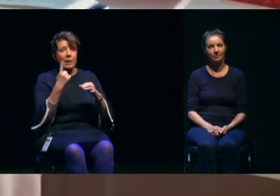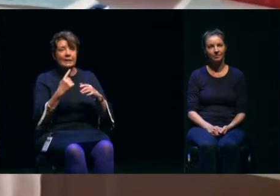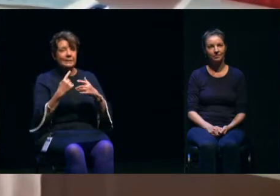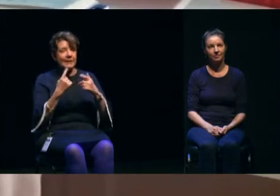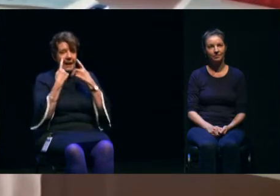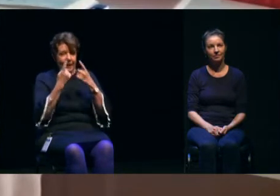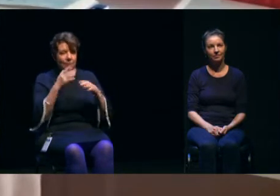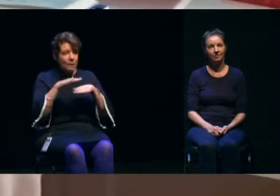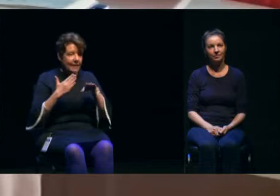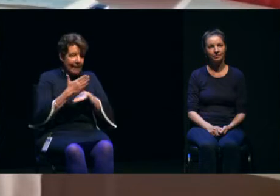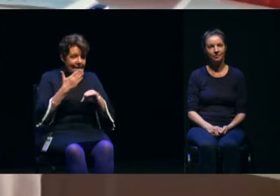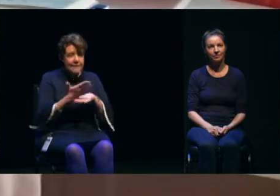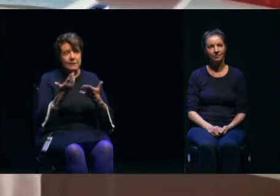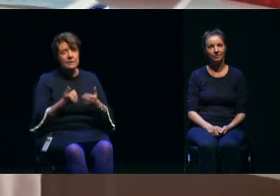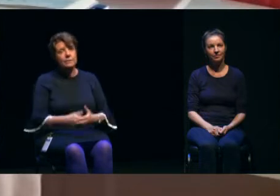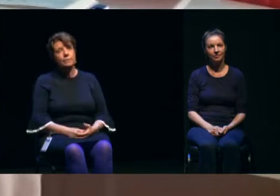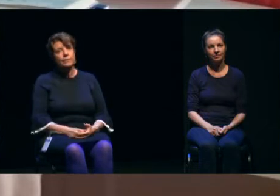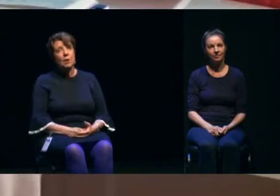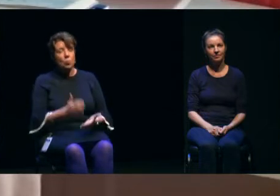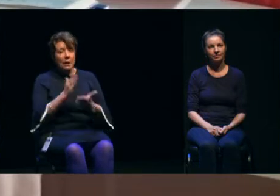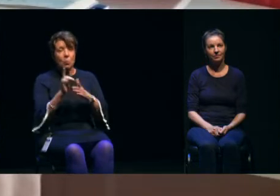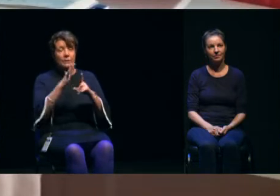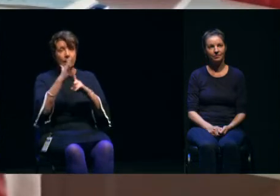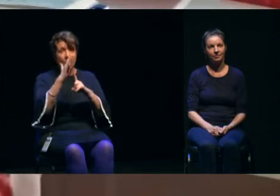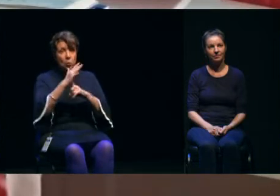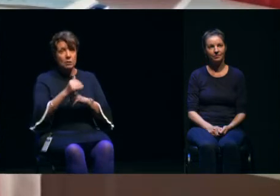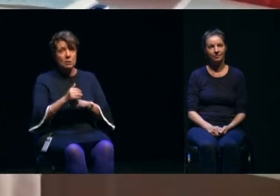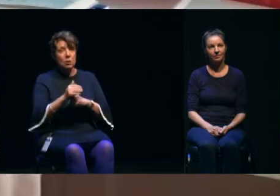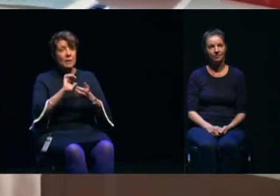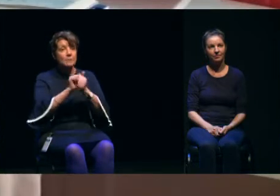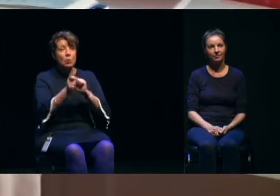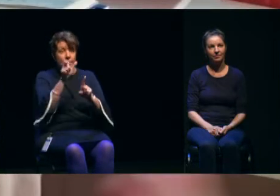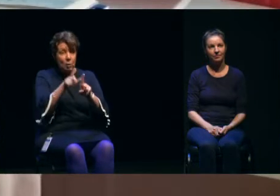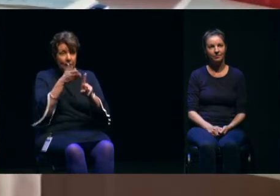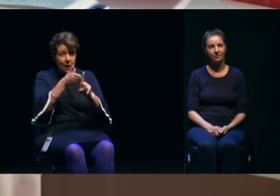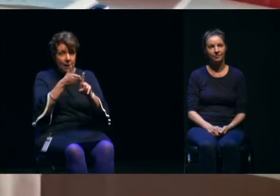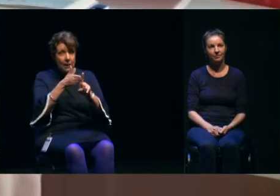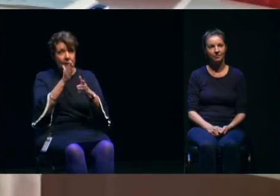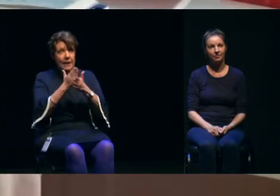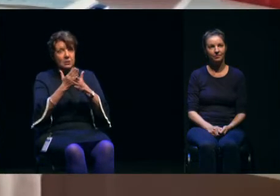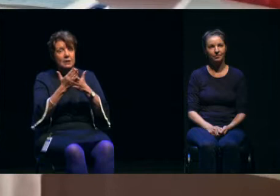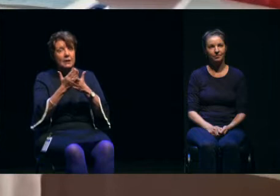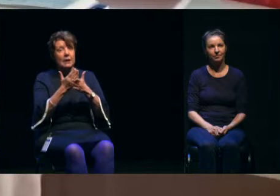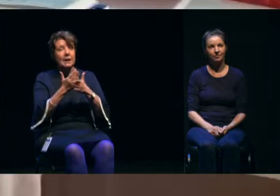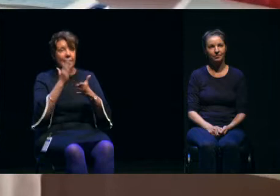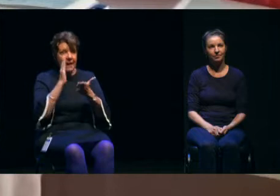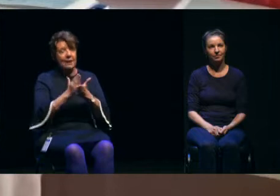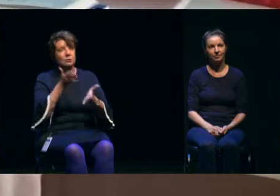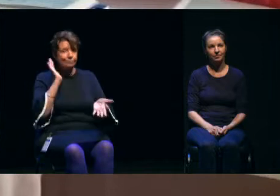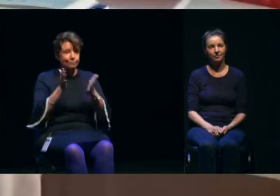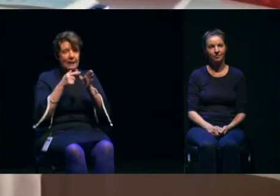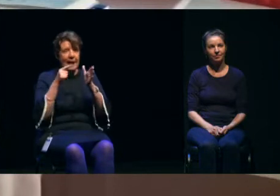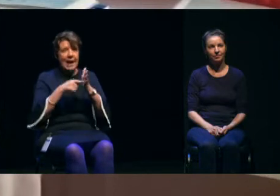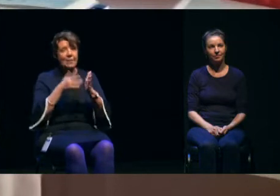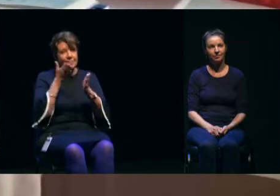the effort. The only thing that matters to the sports person is the performance at the game. And for